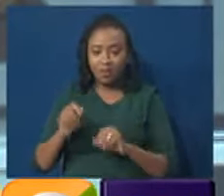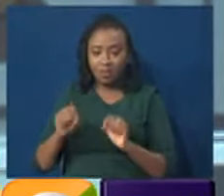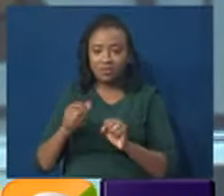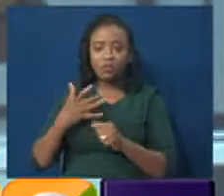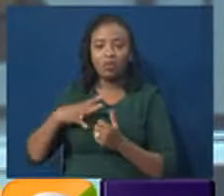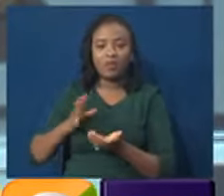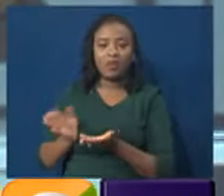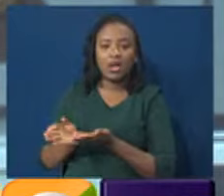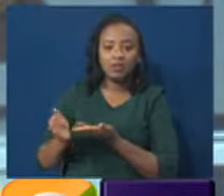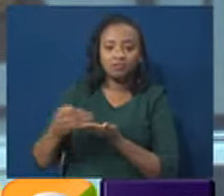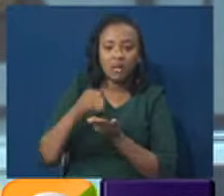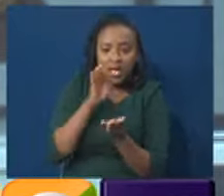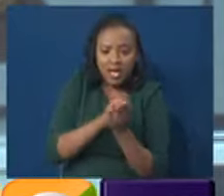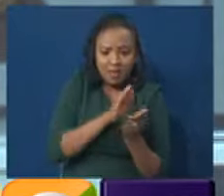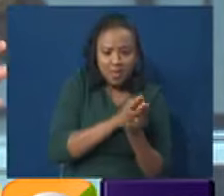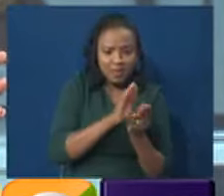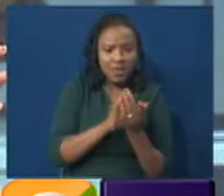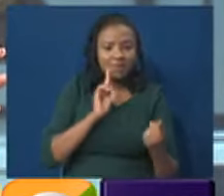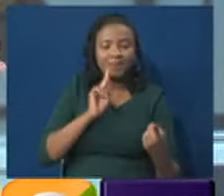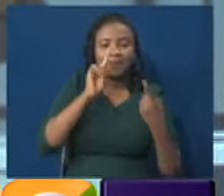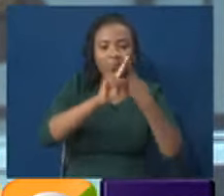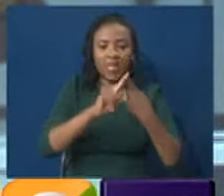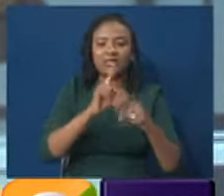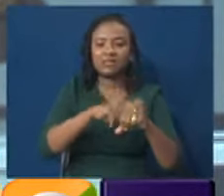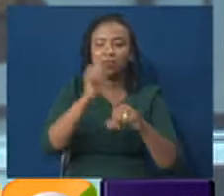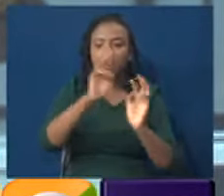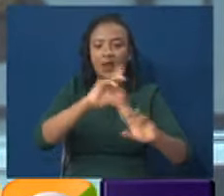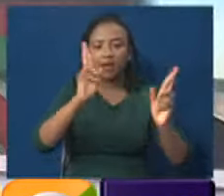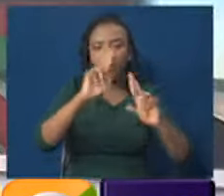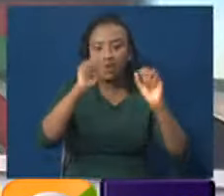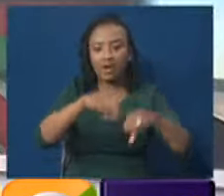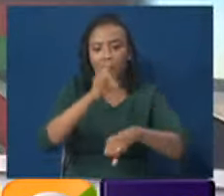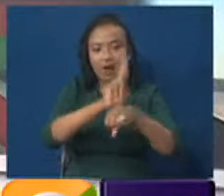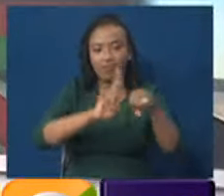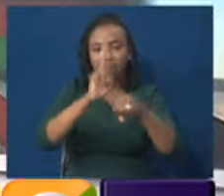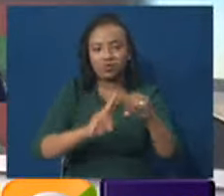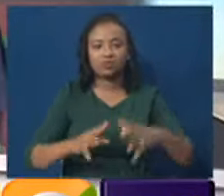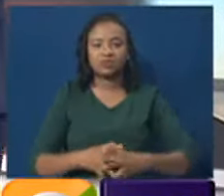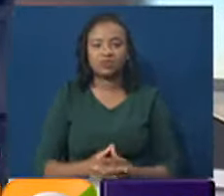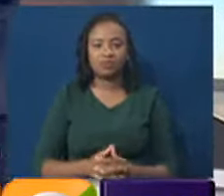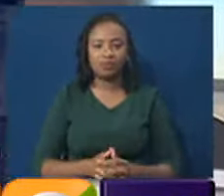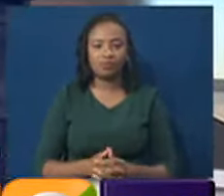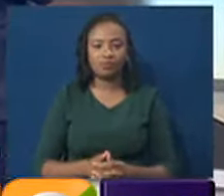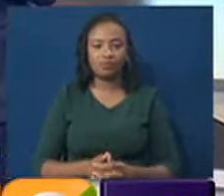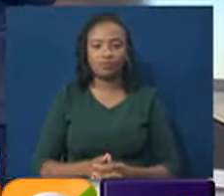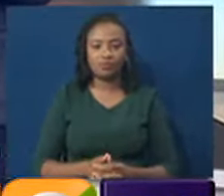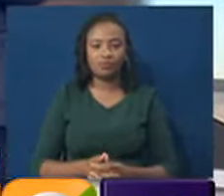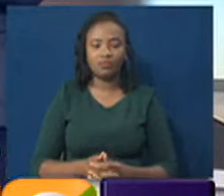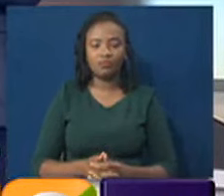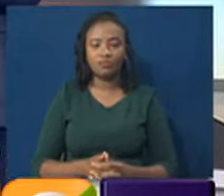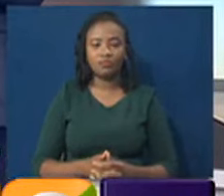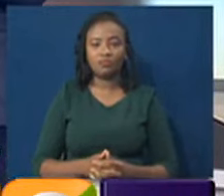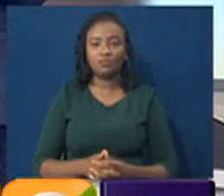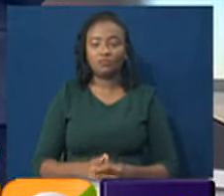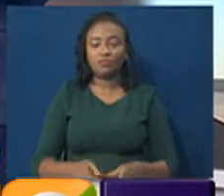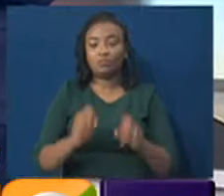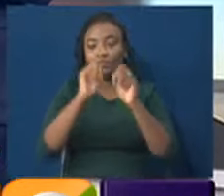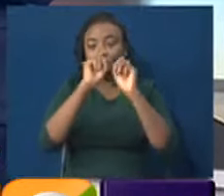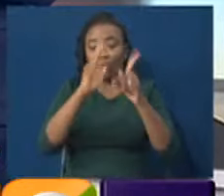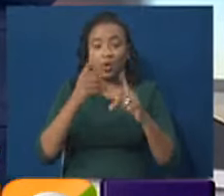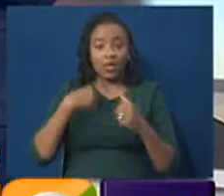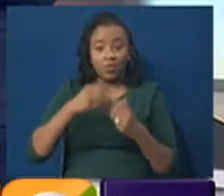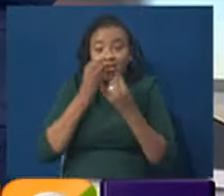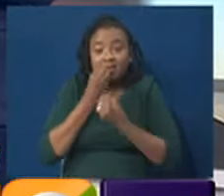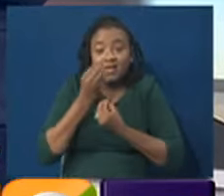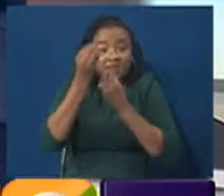keep it up to that time that then it can be used. Okay, well, Waziri, thank you for that. Of course, we are bringing you the figures as we know them